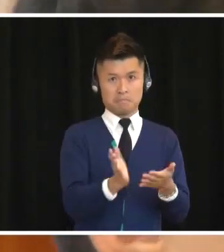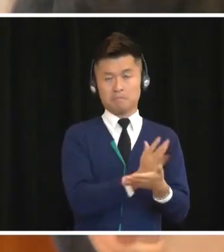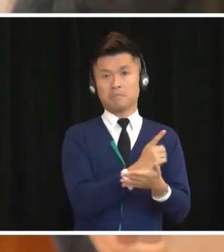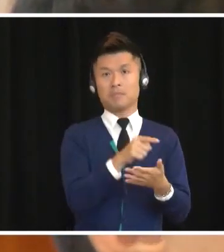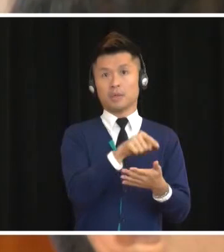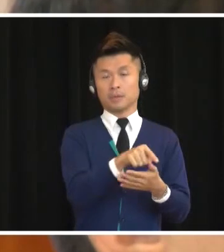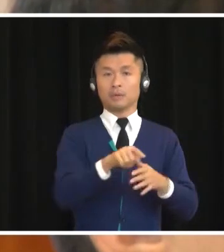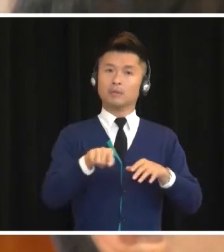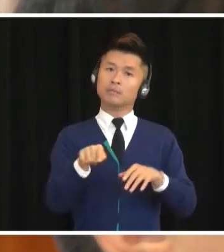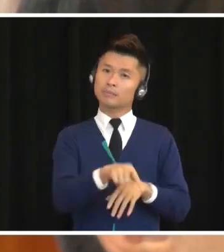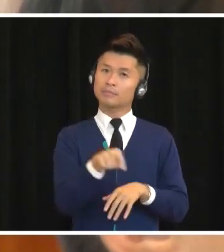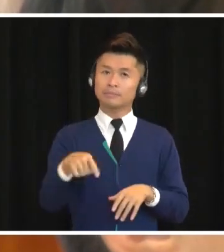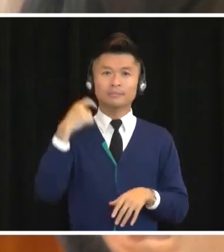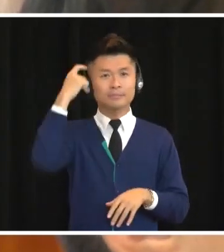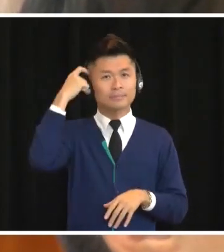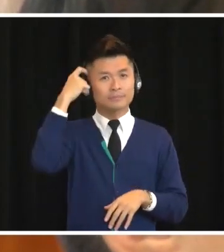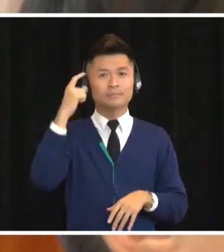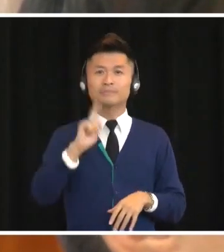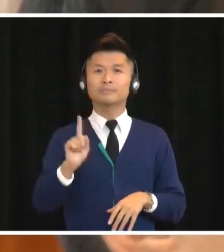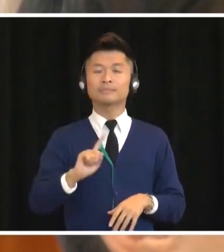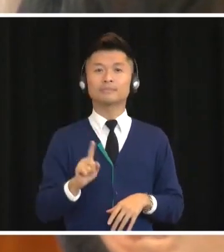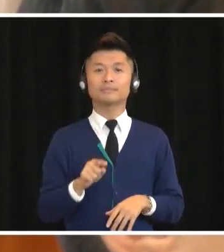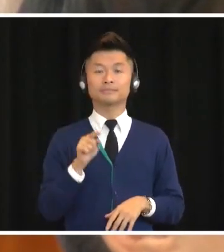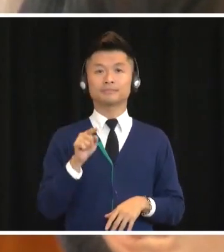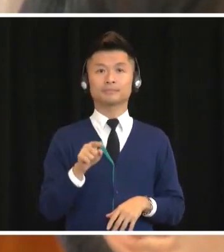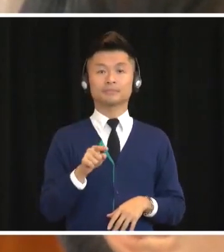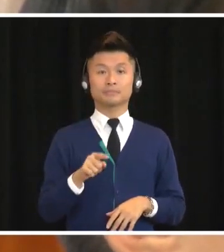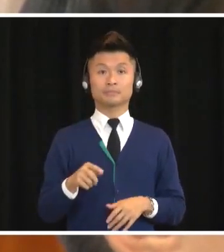to initiate a trial. What do they mean?